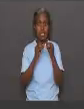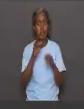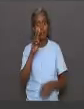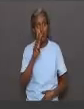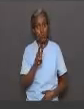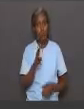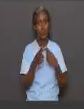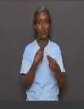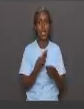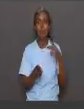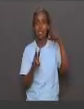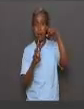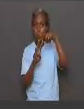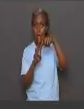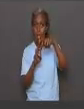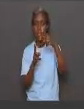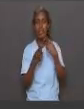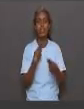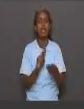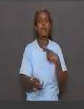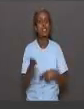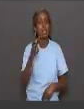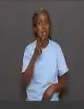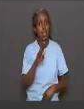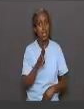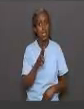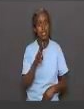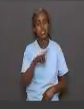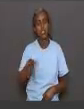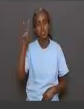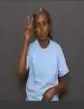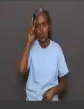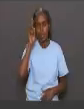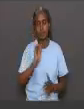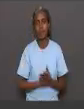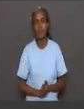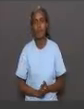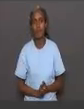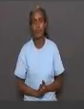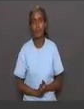plus 2 times pi times radius squared.